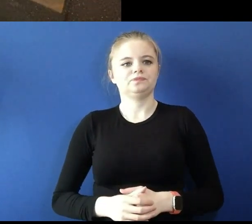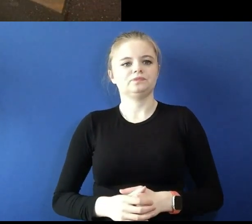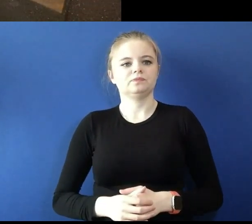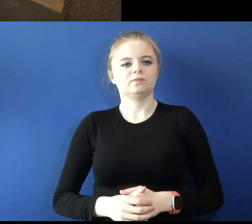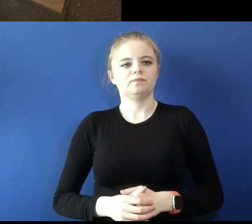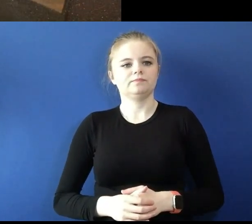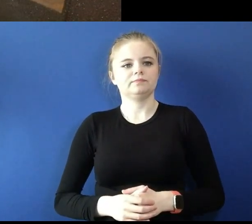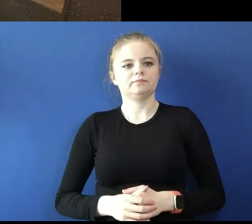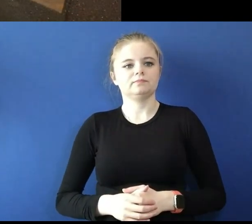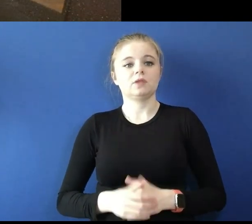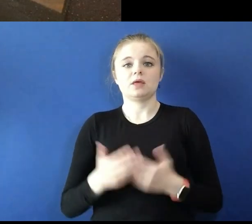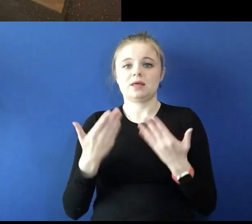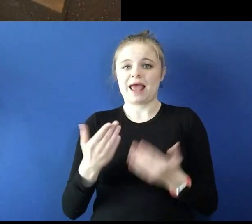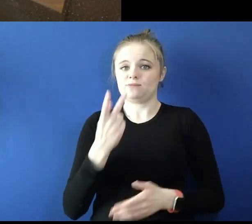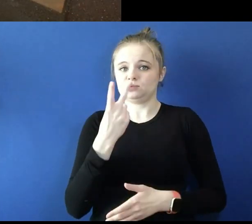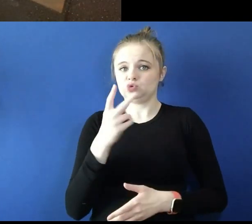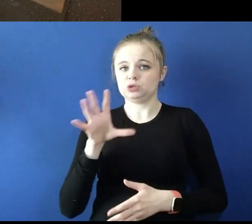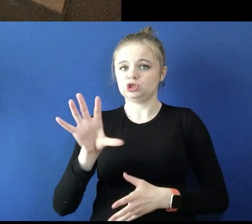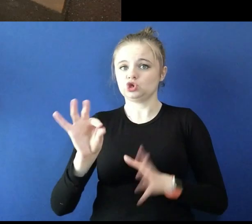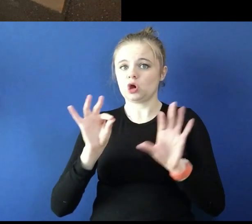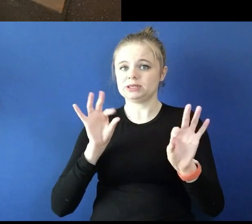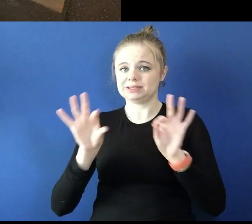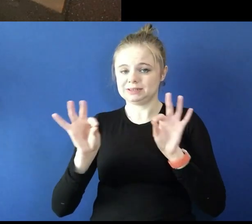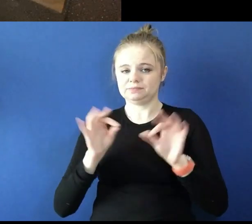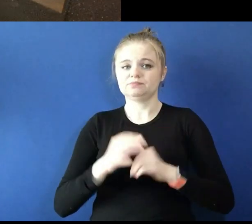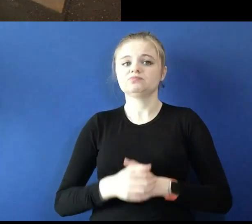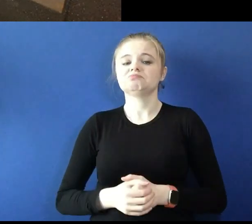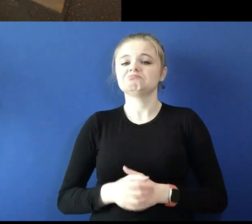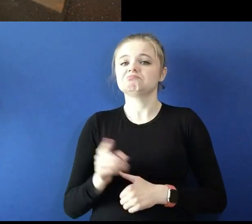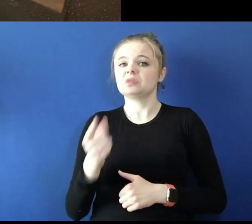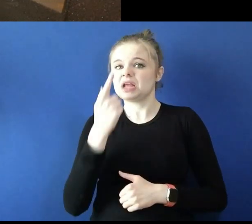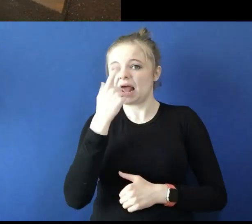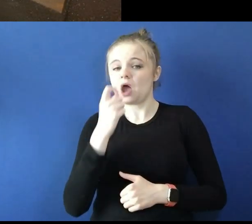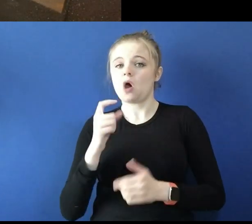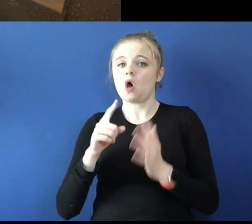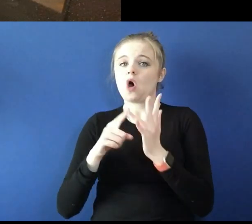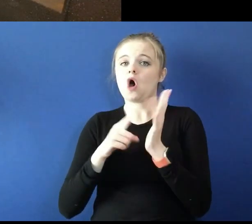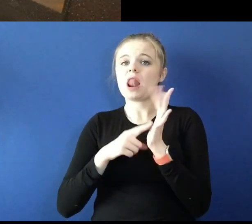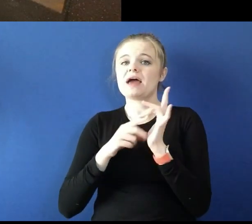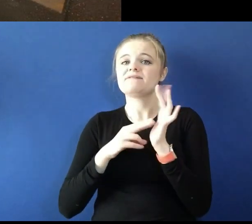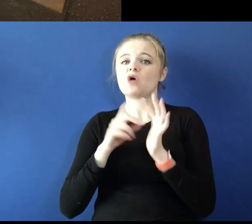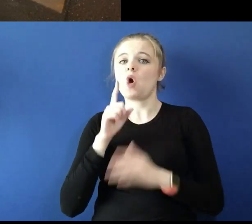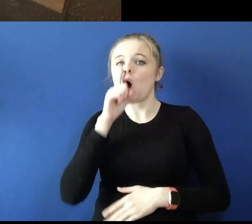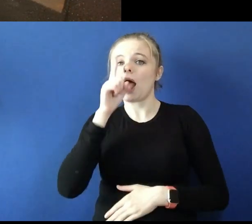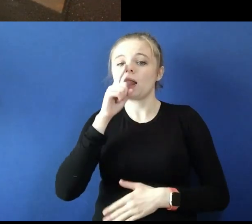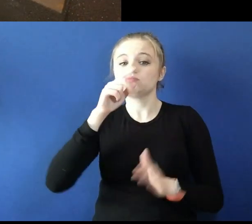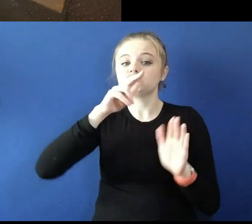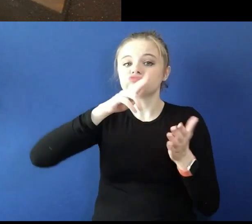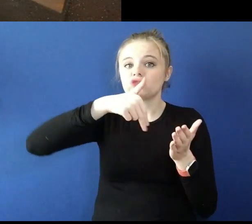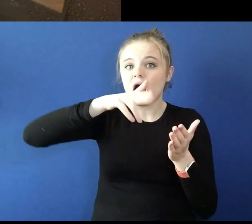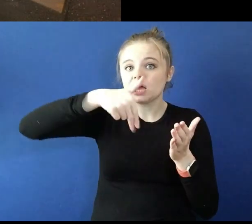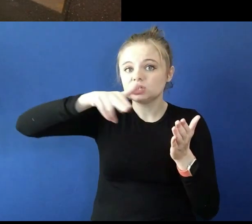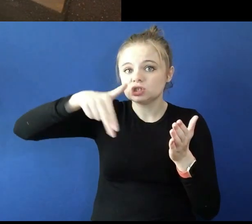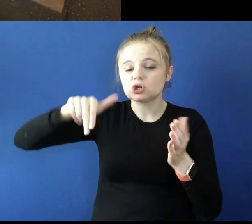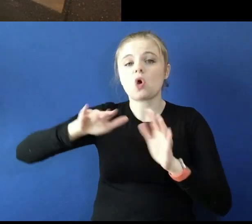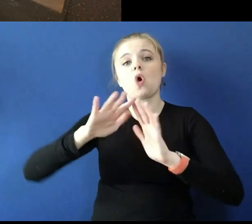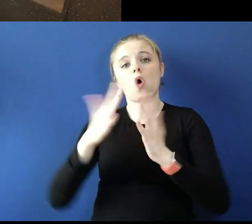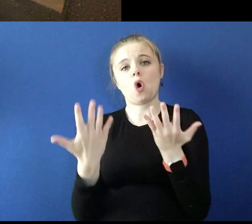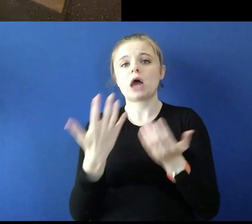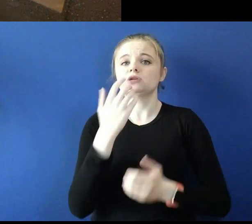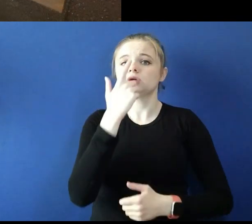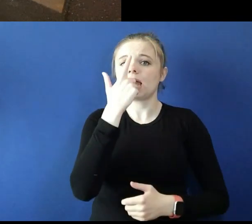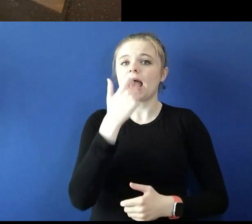Now, you have a choice now. You could either brush them with olive oil, or you can spray them with low fat